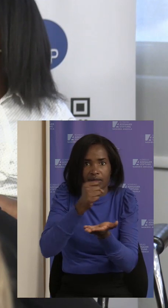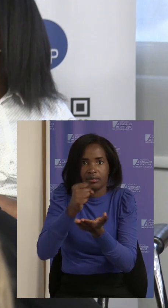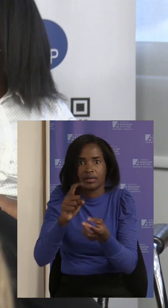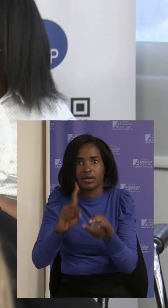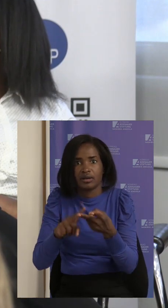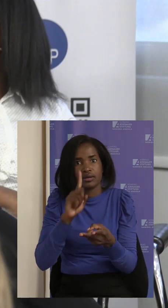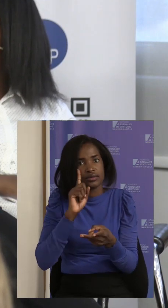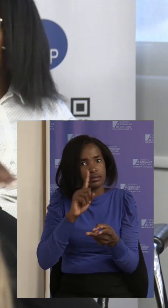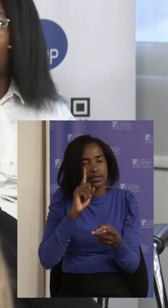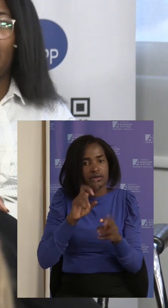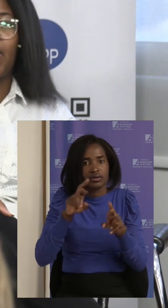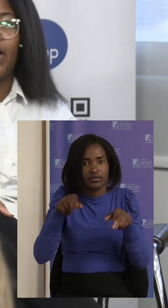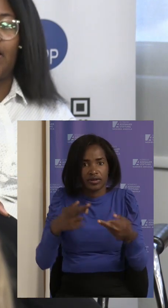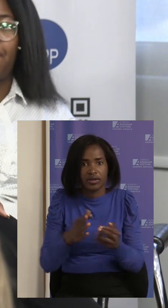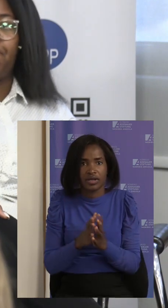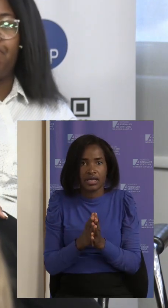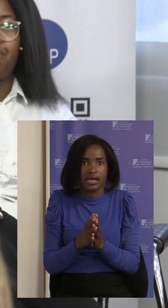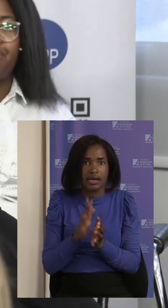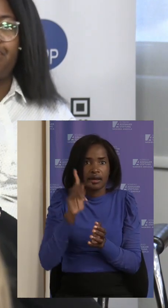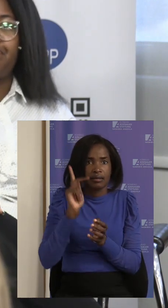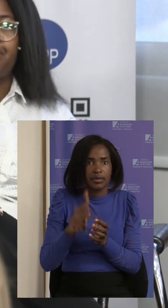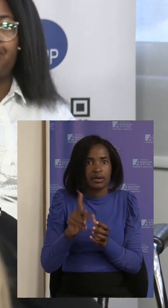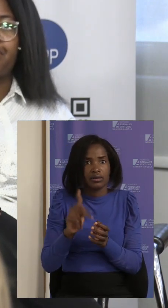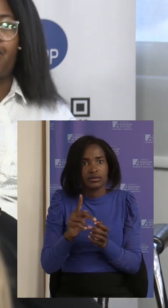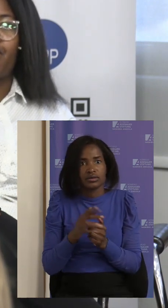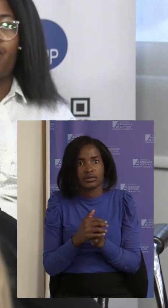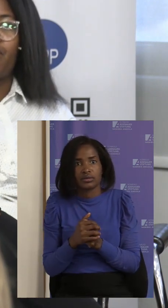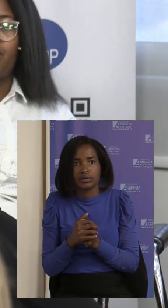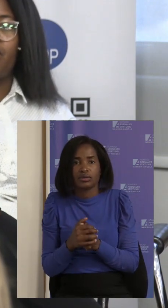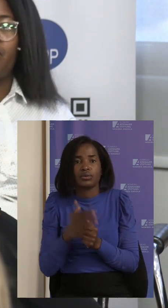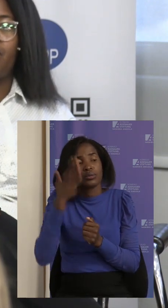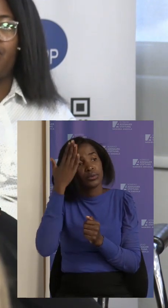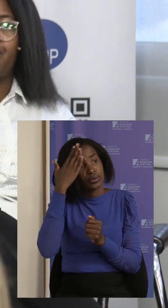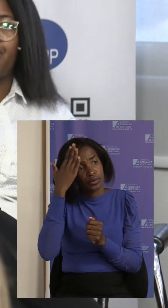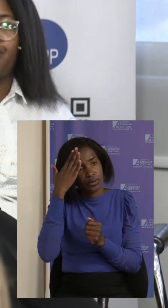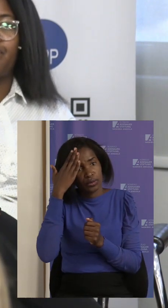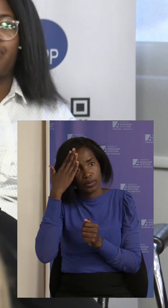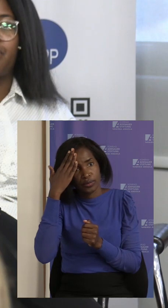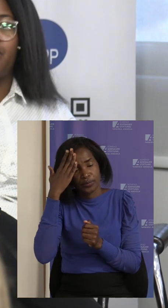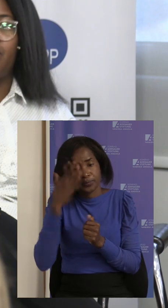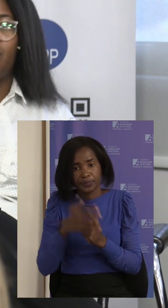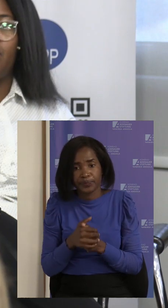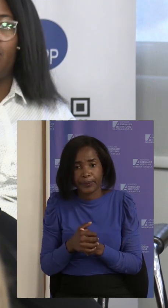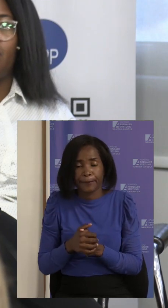monitoring of the resources. But also on the reverse side, we acknowledge that